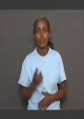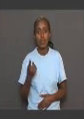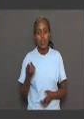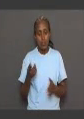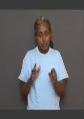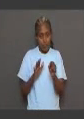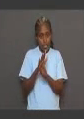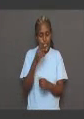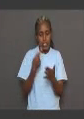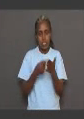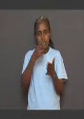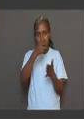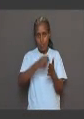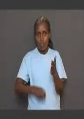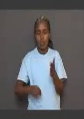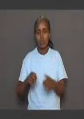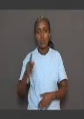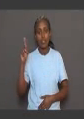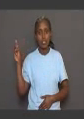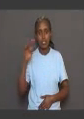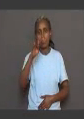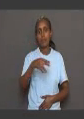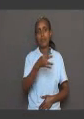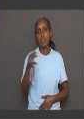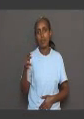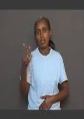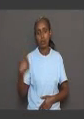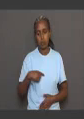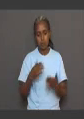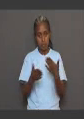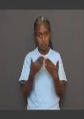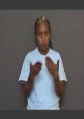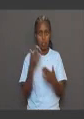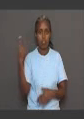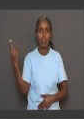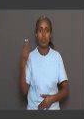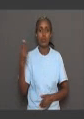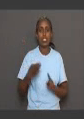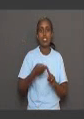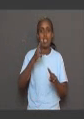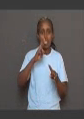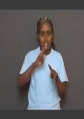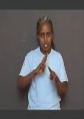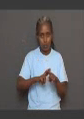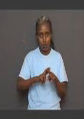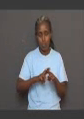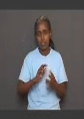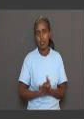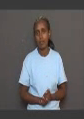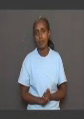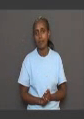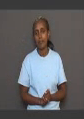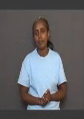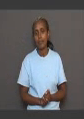When we fill in the values for this table, we simply use the reciprocals.